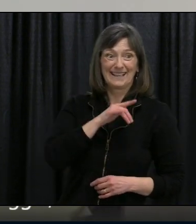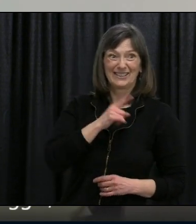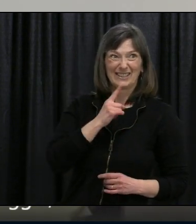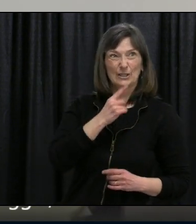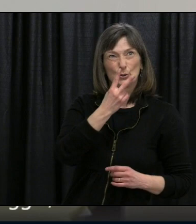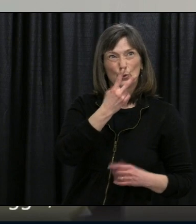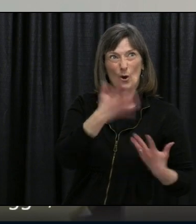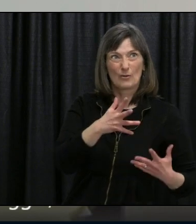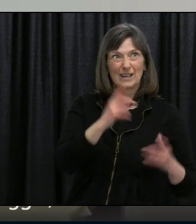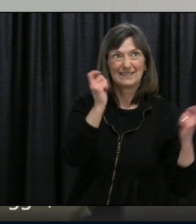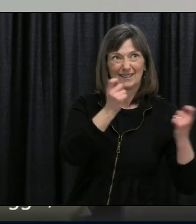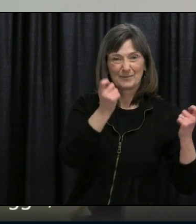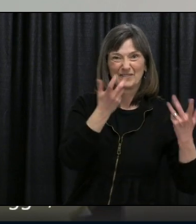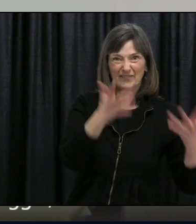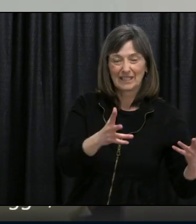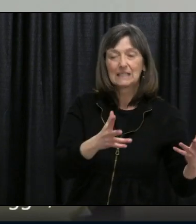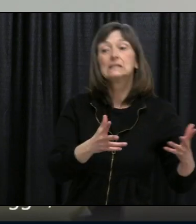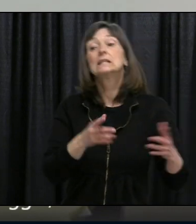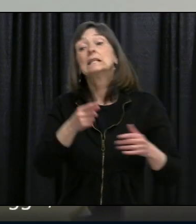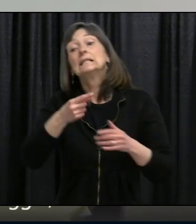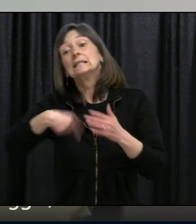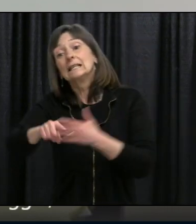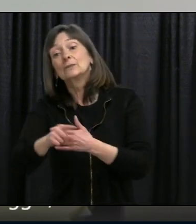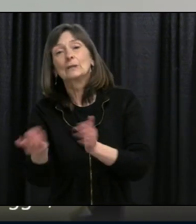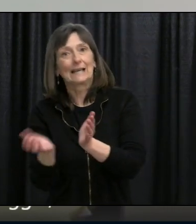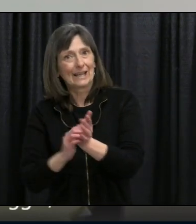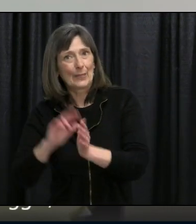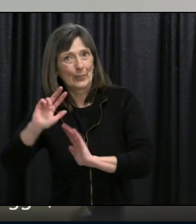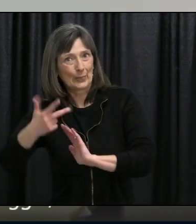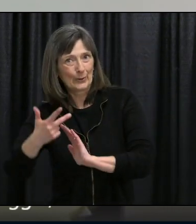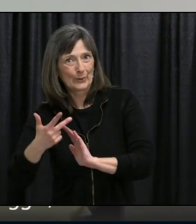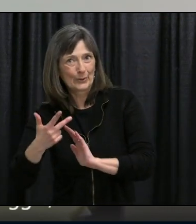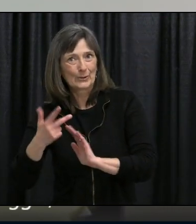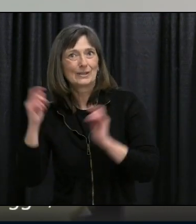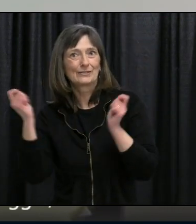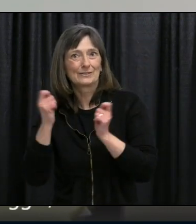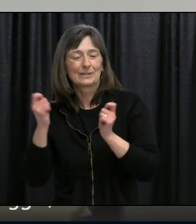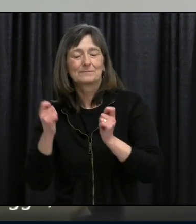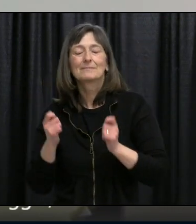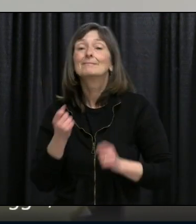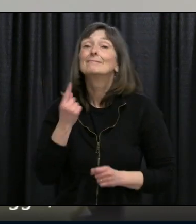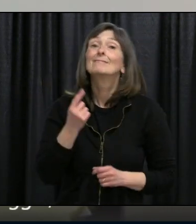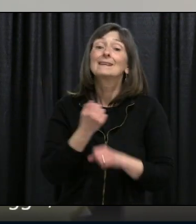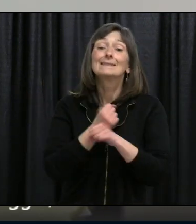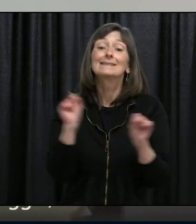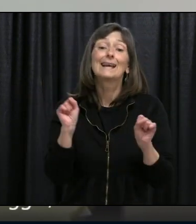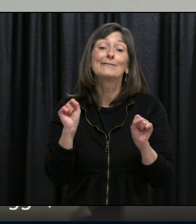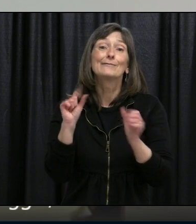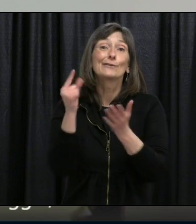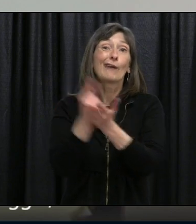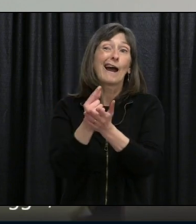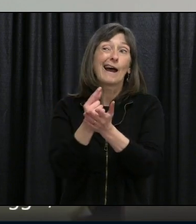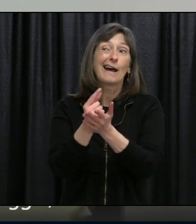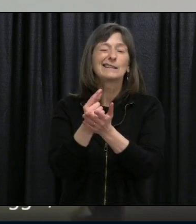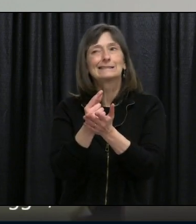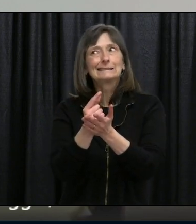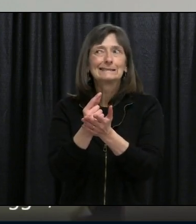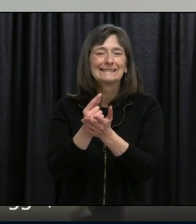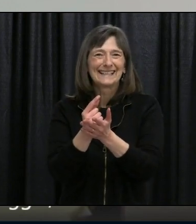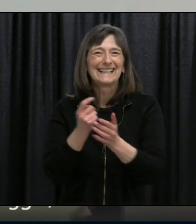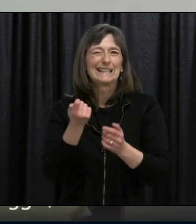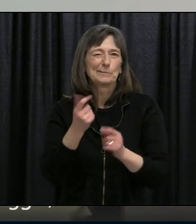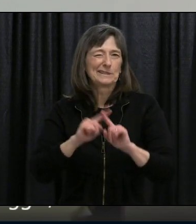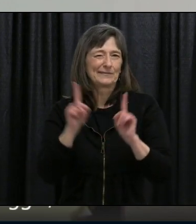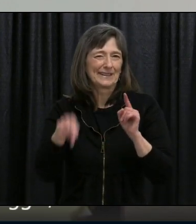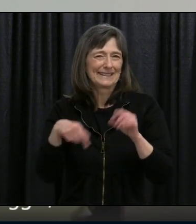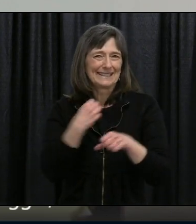to come weekend after this. Safe grad this year, though, is a physically distant grad in